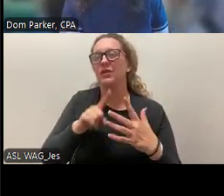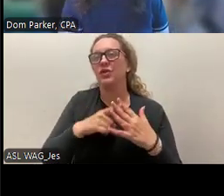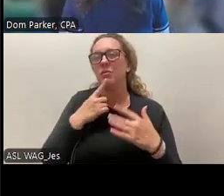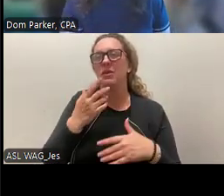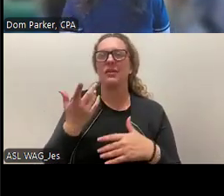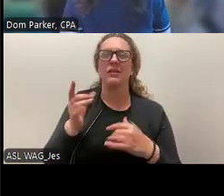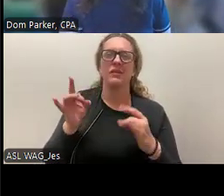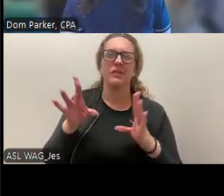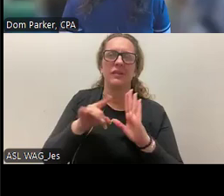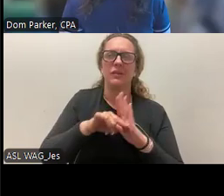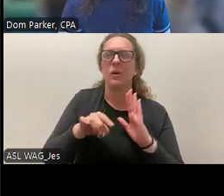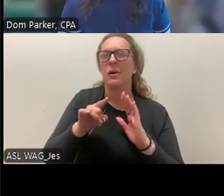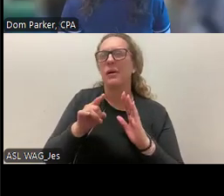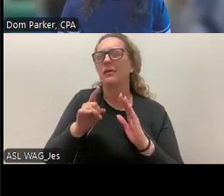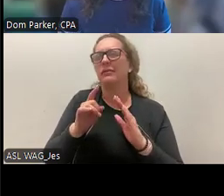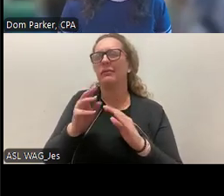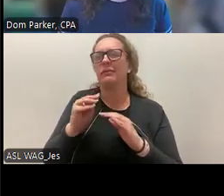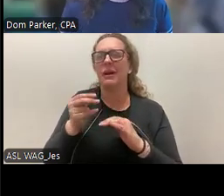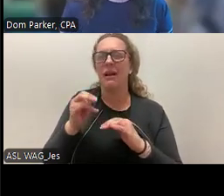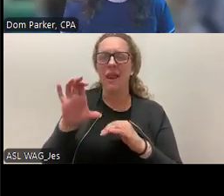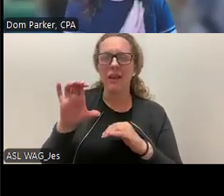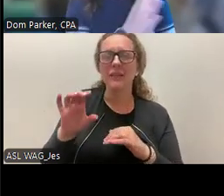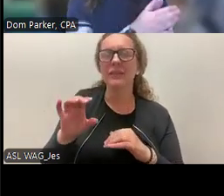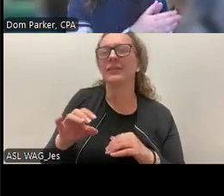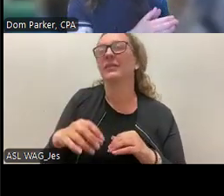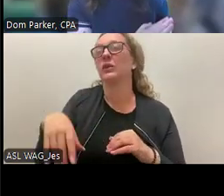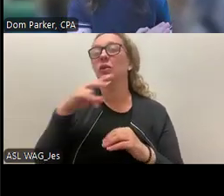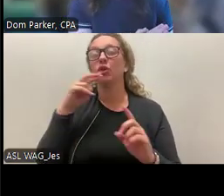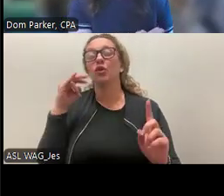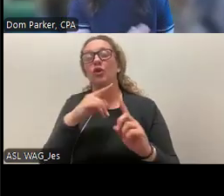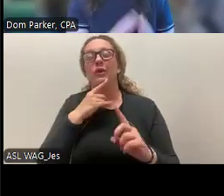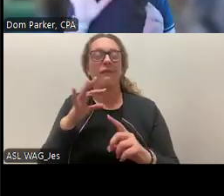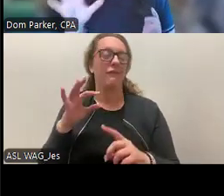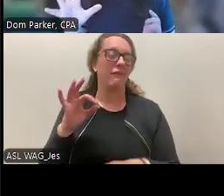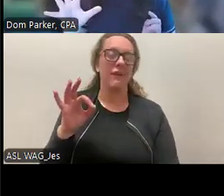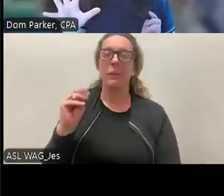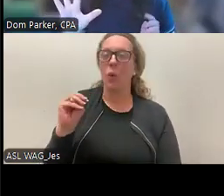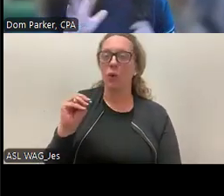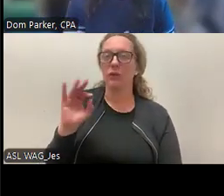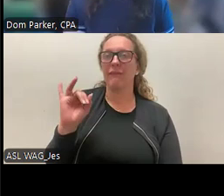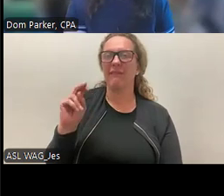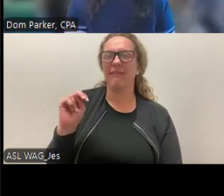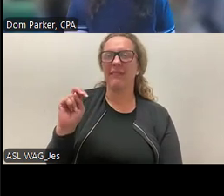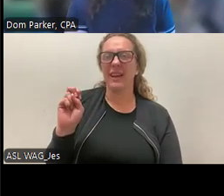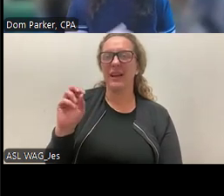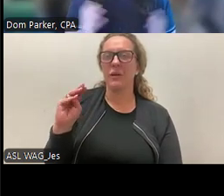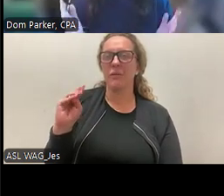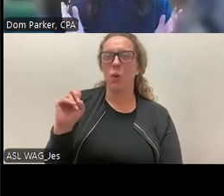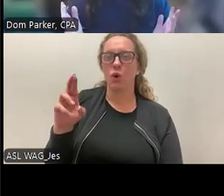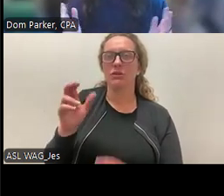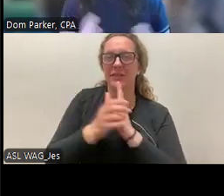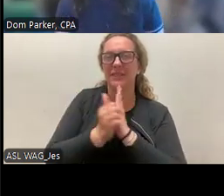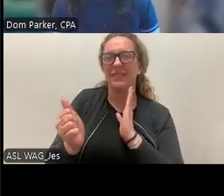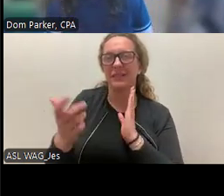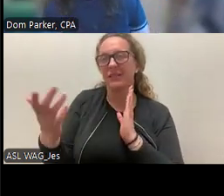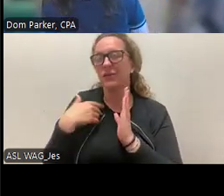mechanic, let's look at, how this might work for someone who might have fine motor skills. Going back to those 5 different, types of